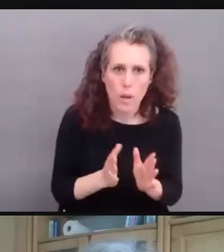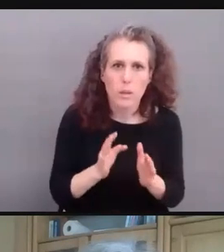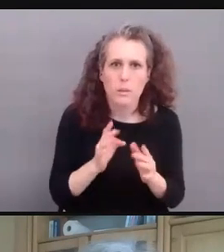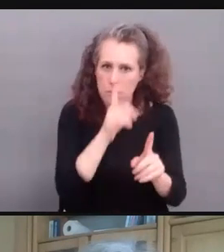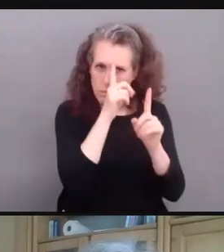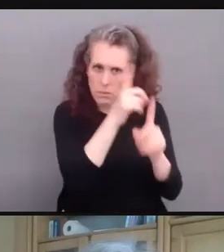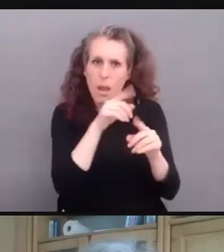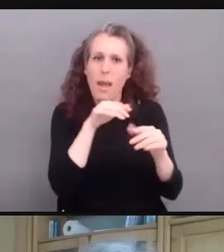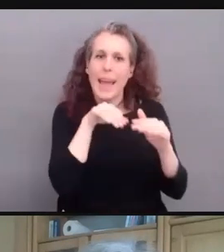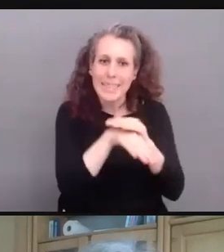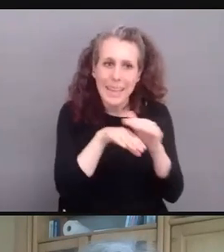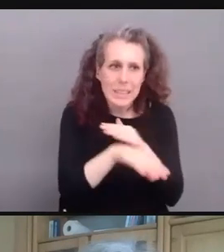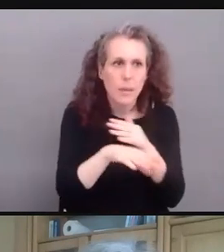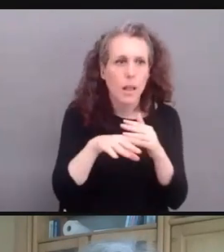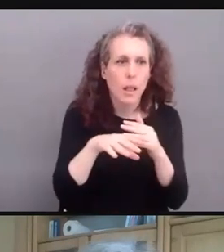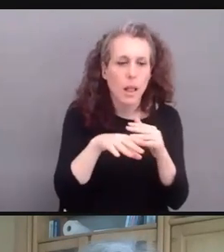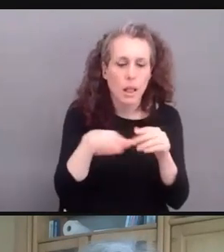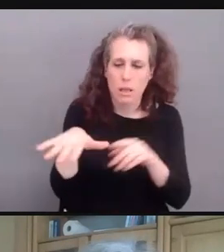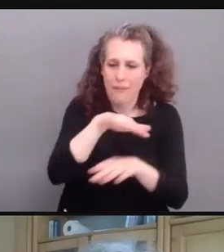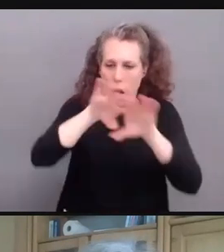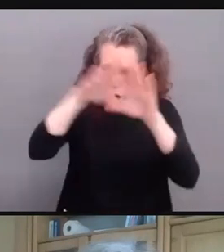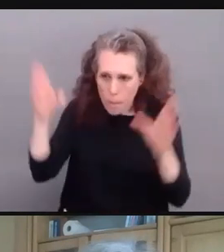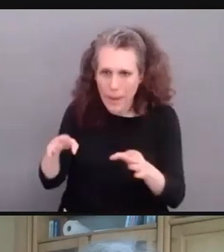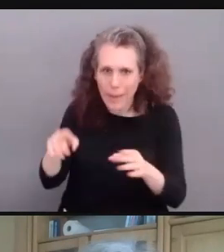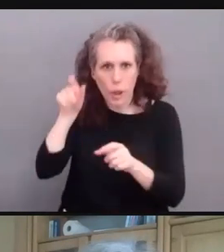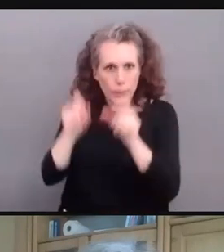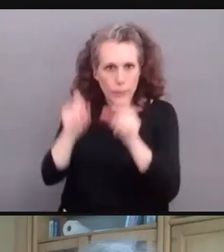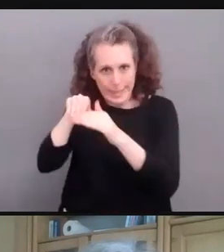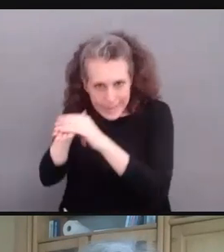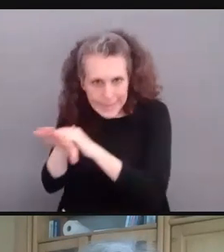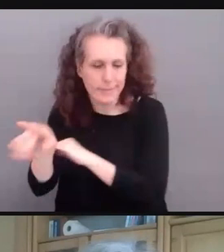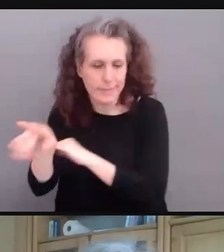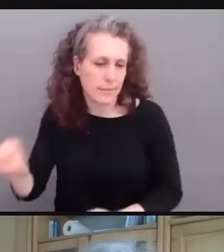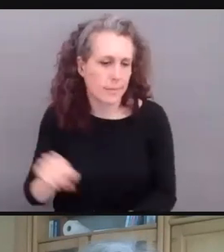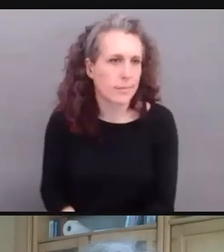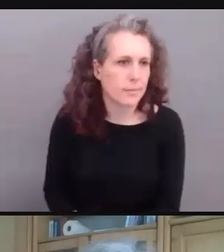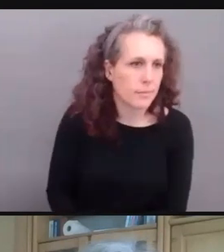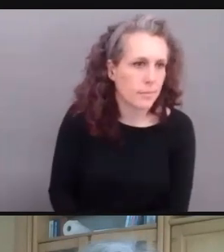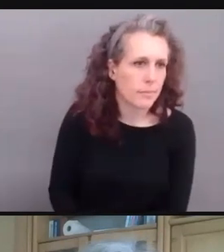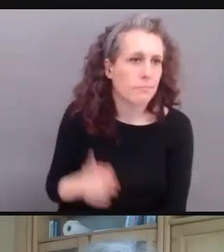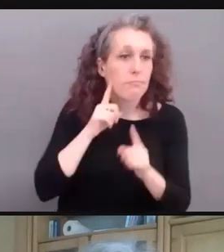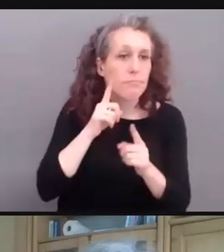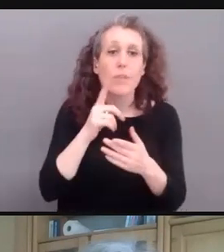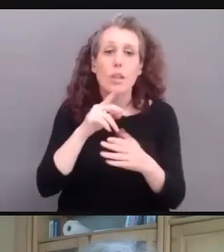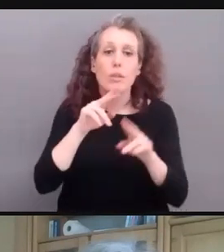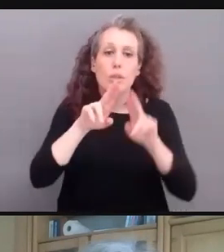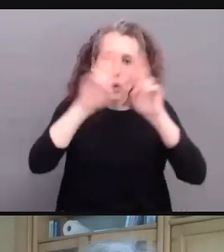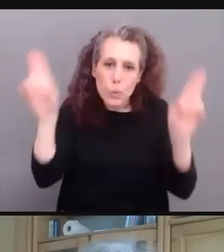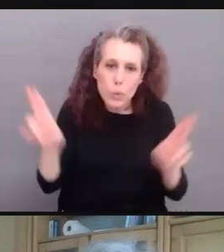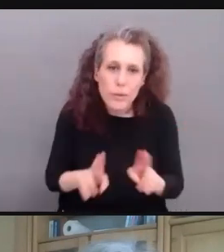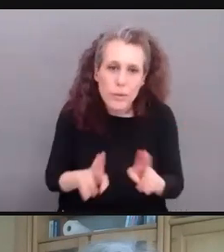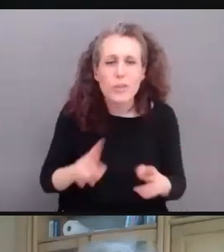and usable built environment. And it's following the design for all or universal design